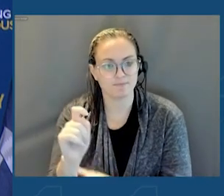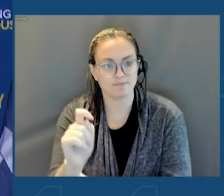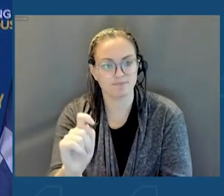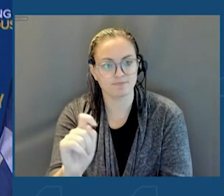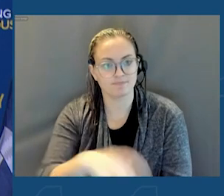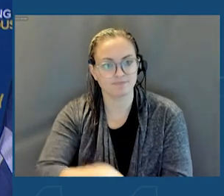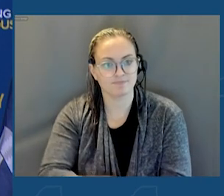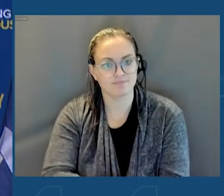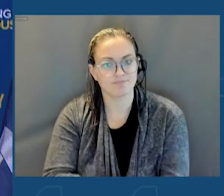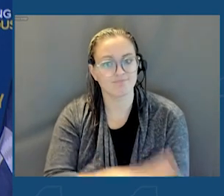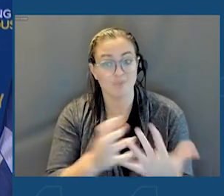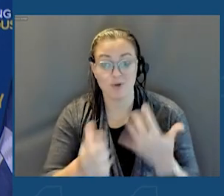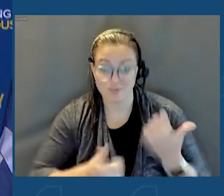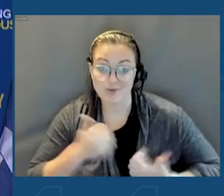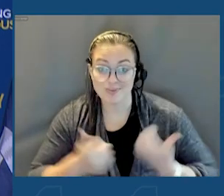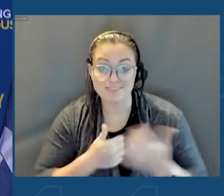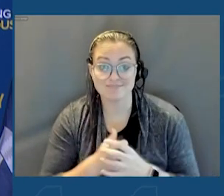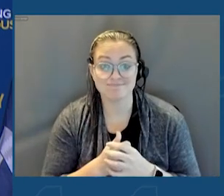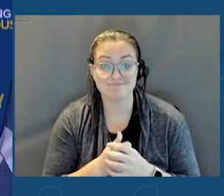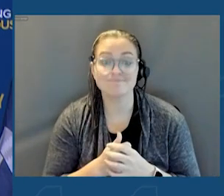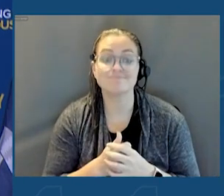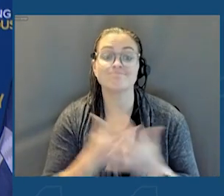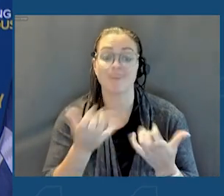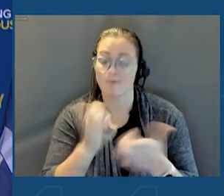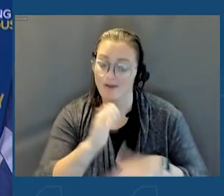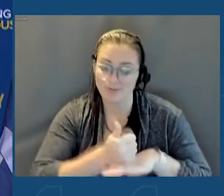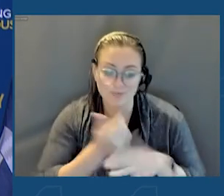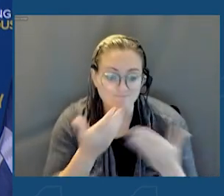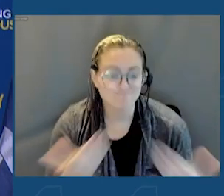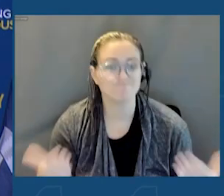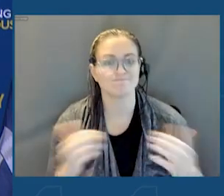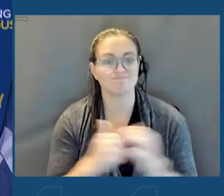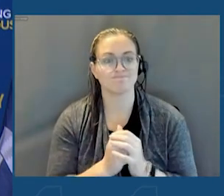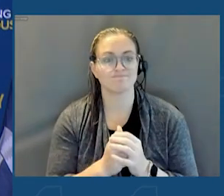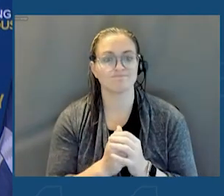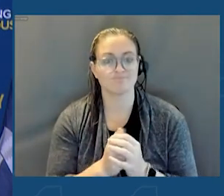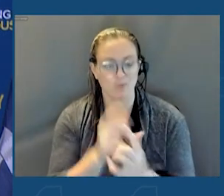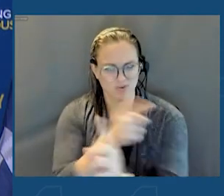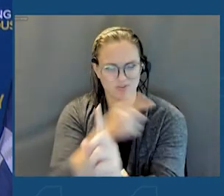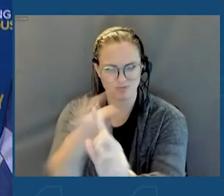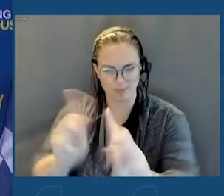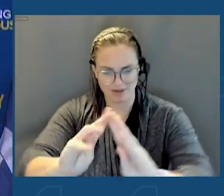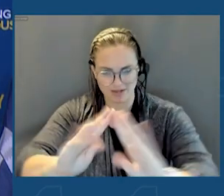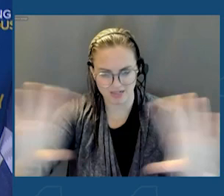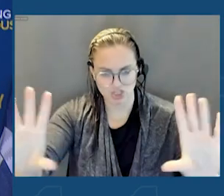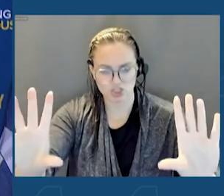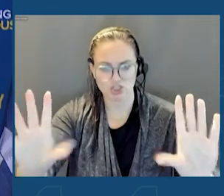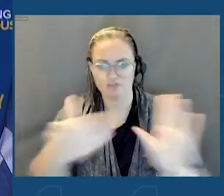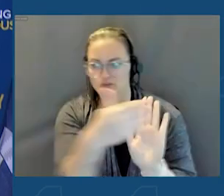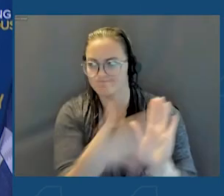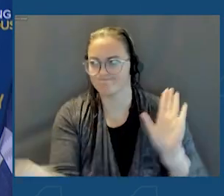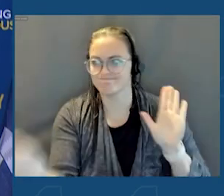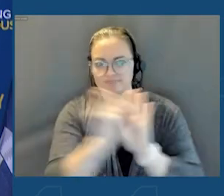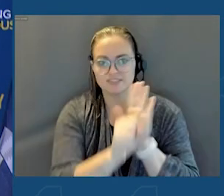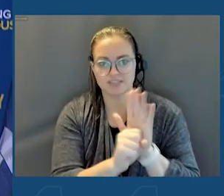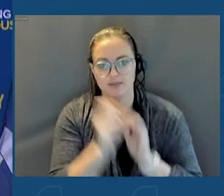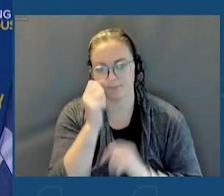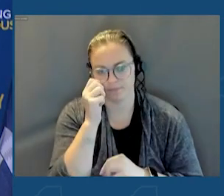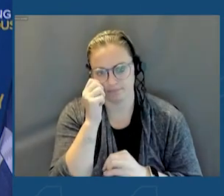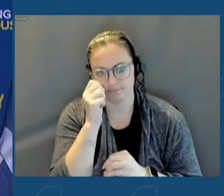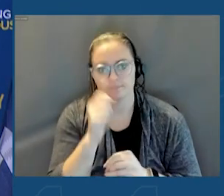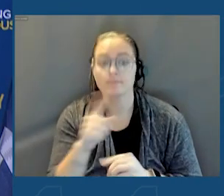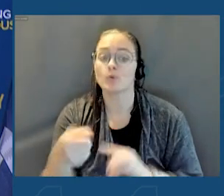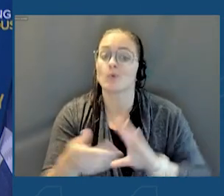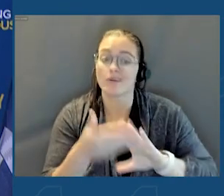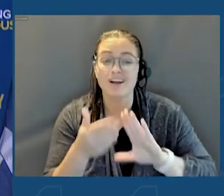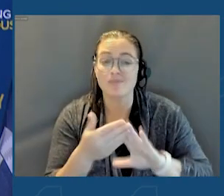I want to be aggressive. I want to get this done. I want to send a message loud and clear across this state that if you're operating